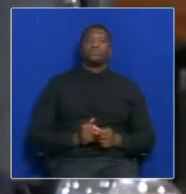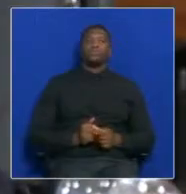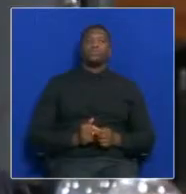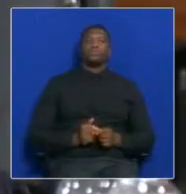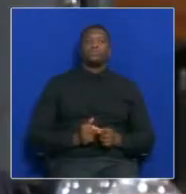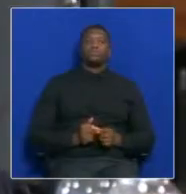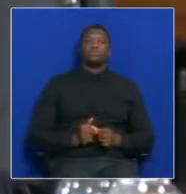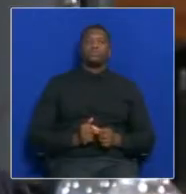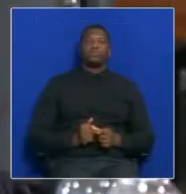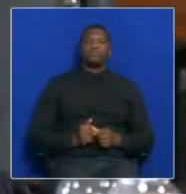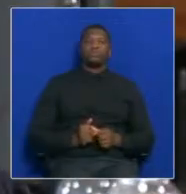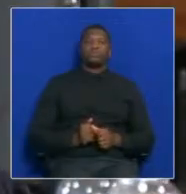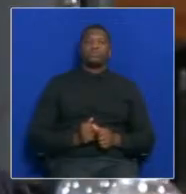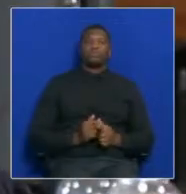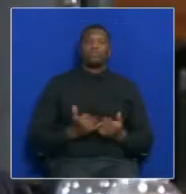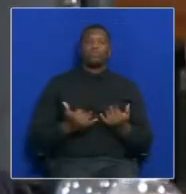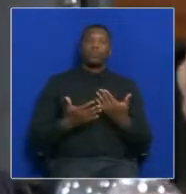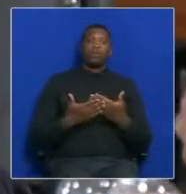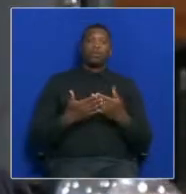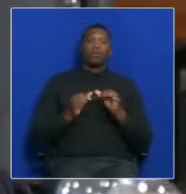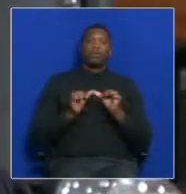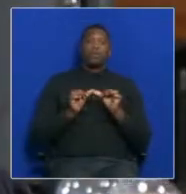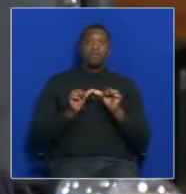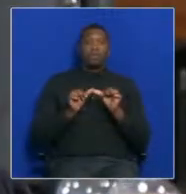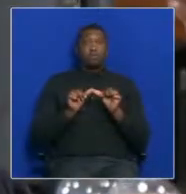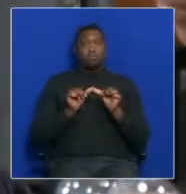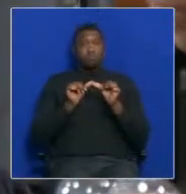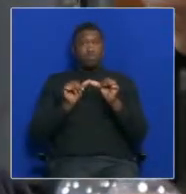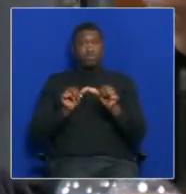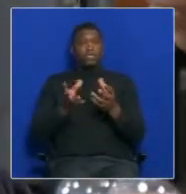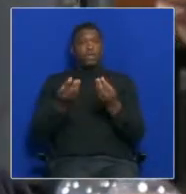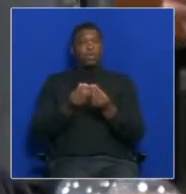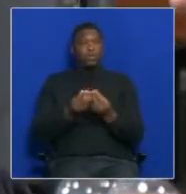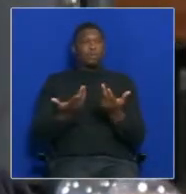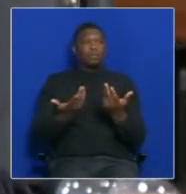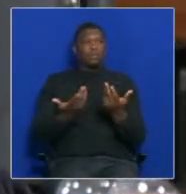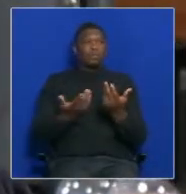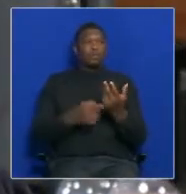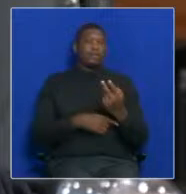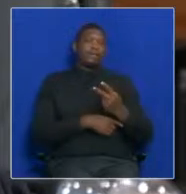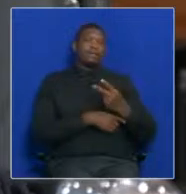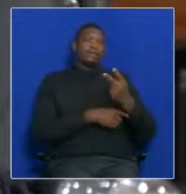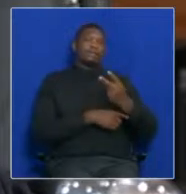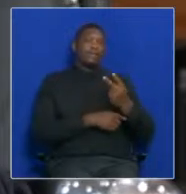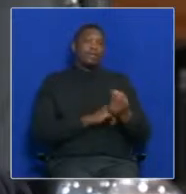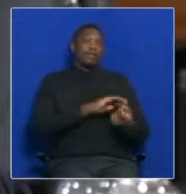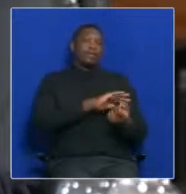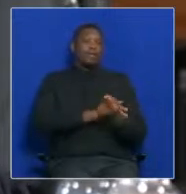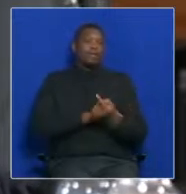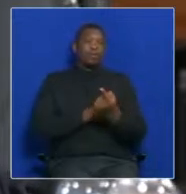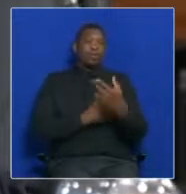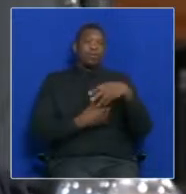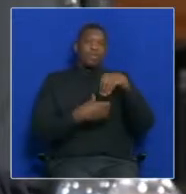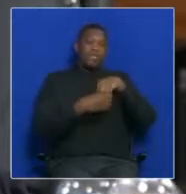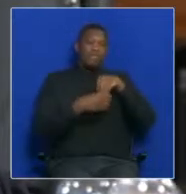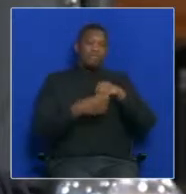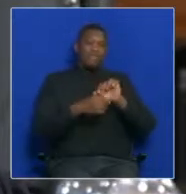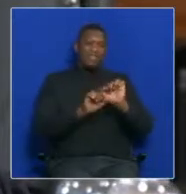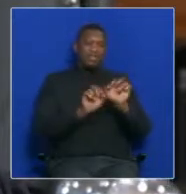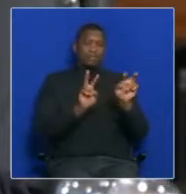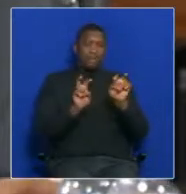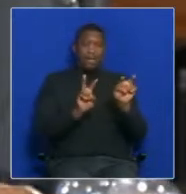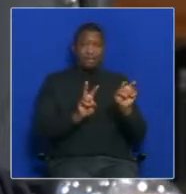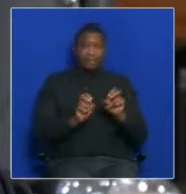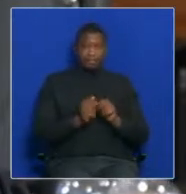We can then proceed with the second instance of your involvement in these matters. It's the